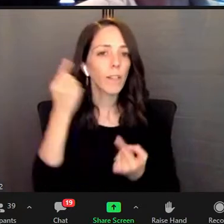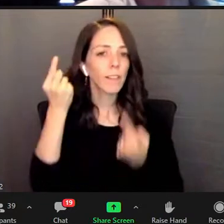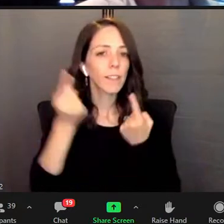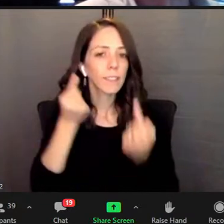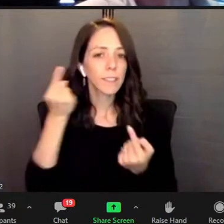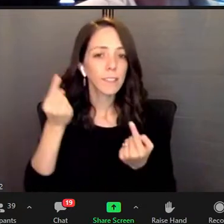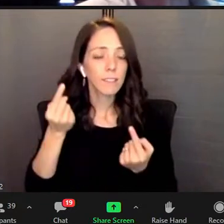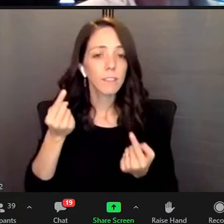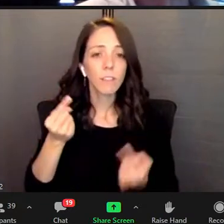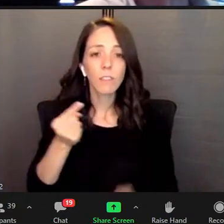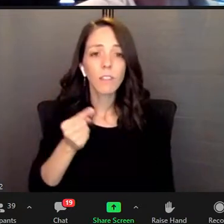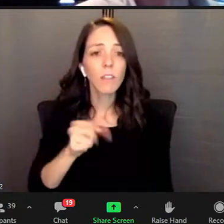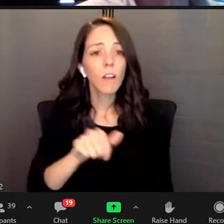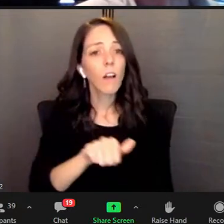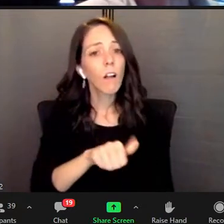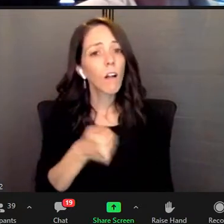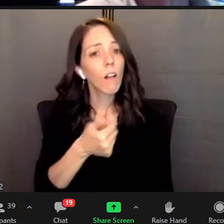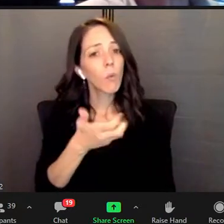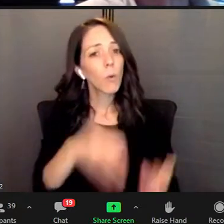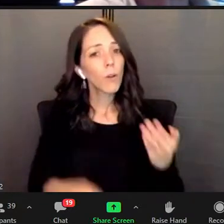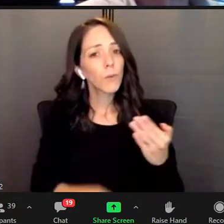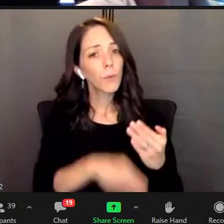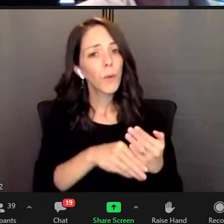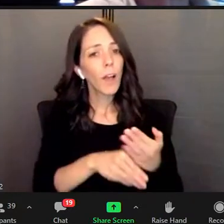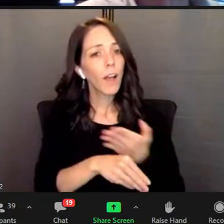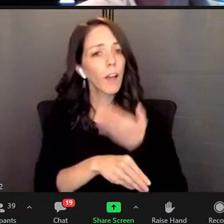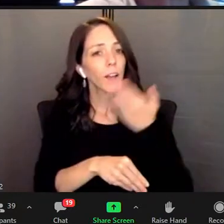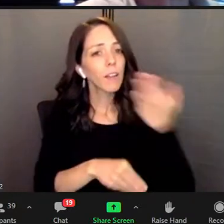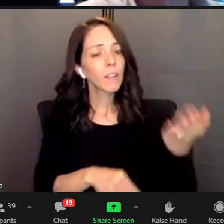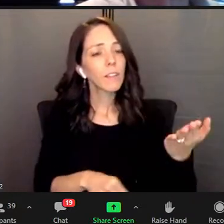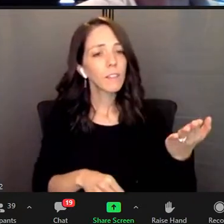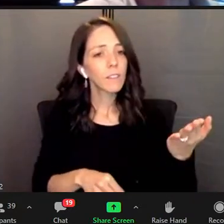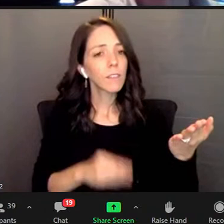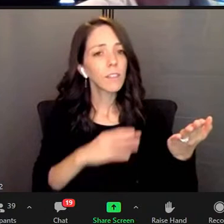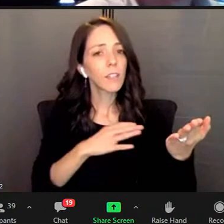you like to add anything more? Go ahead, Commissioner Treese.